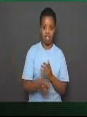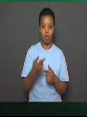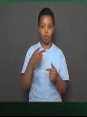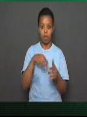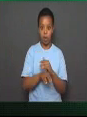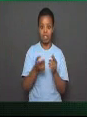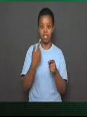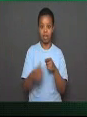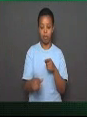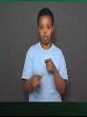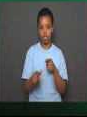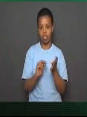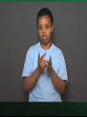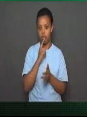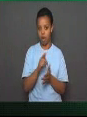water.